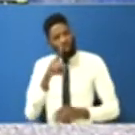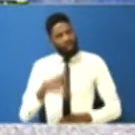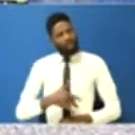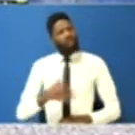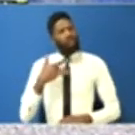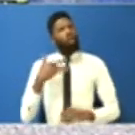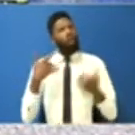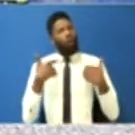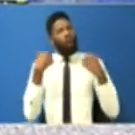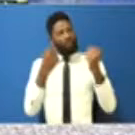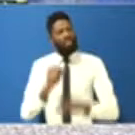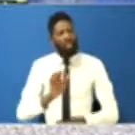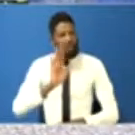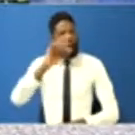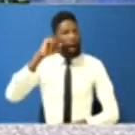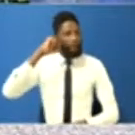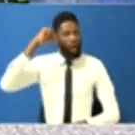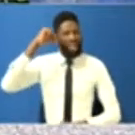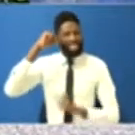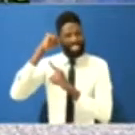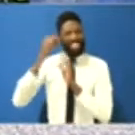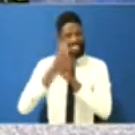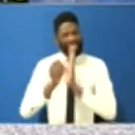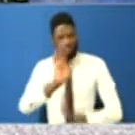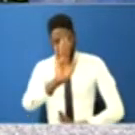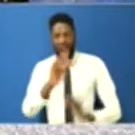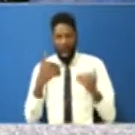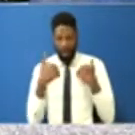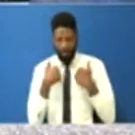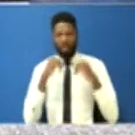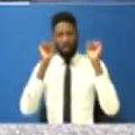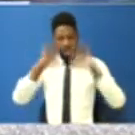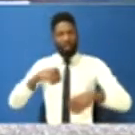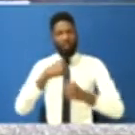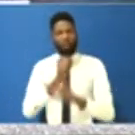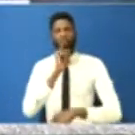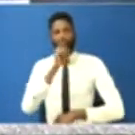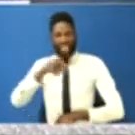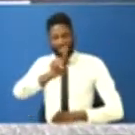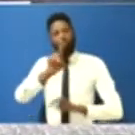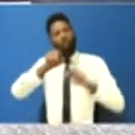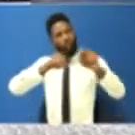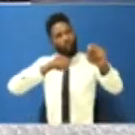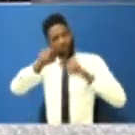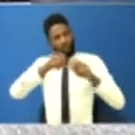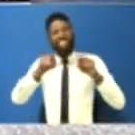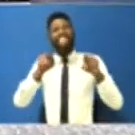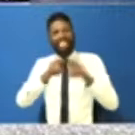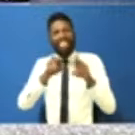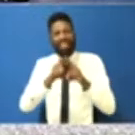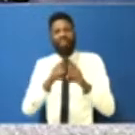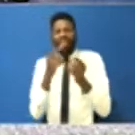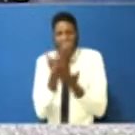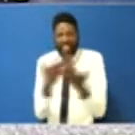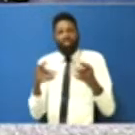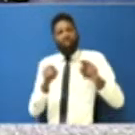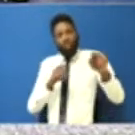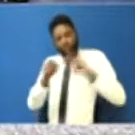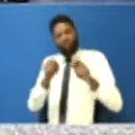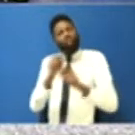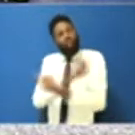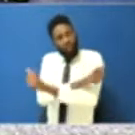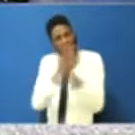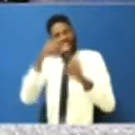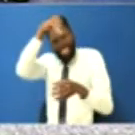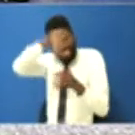your political ability to make sure that you control and you keep things under control within